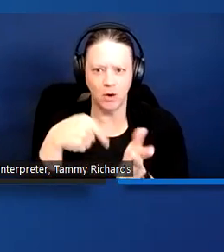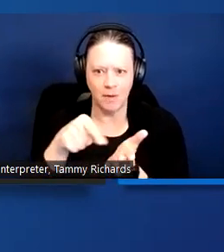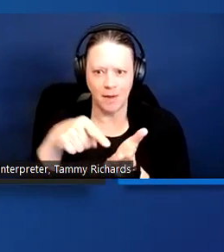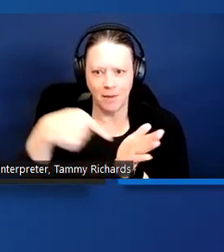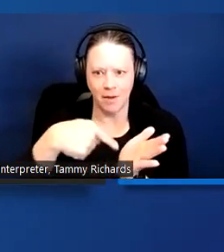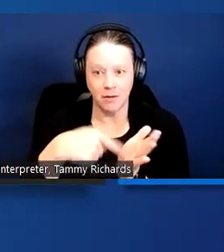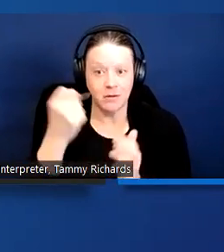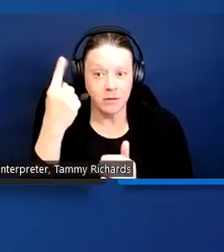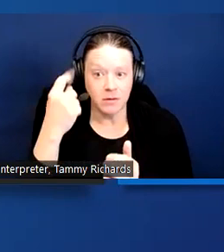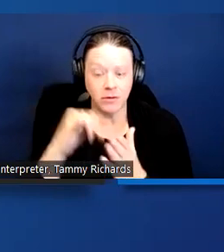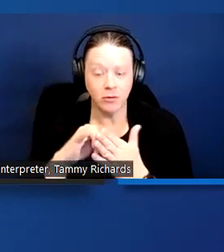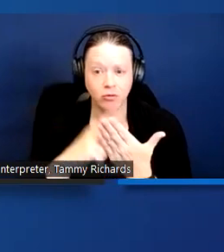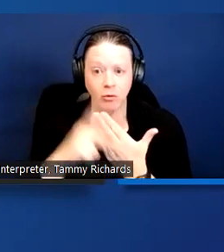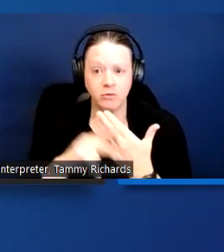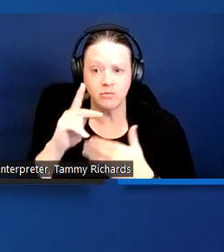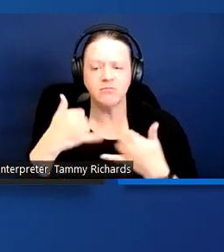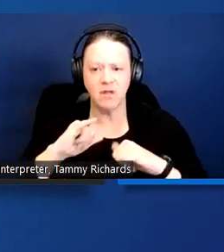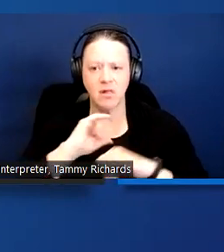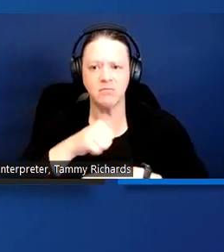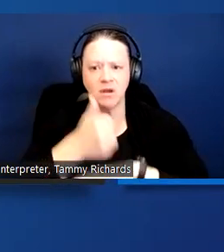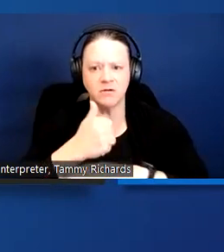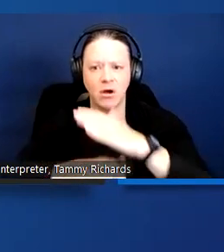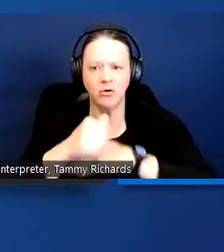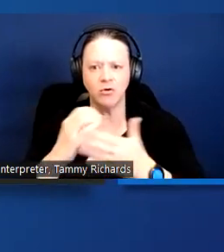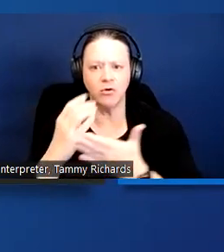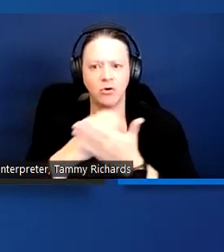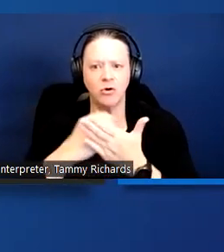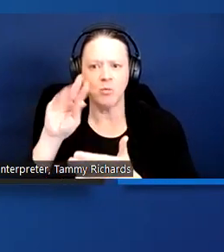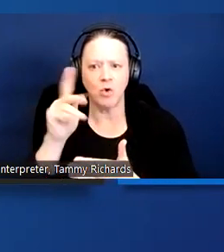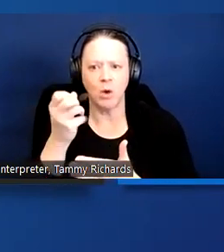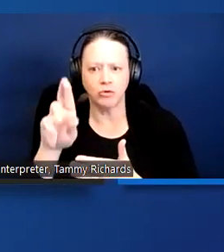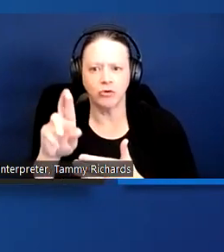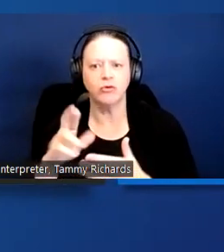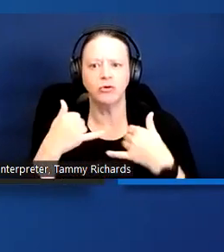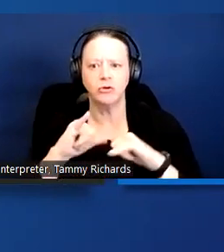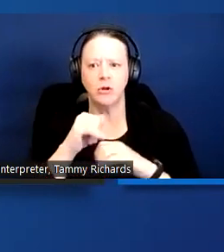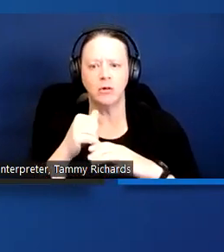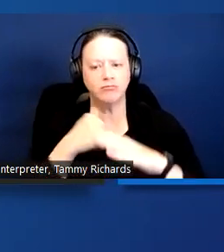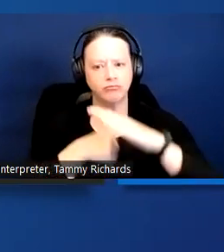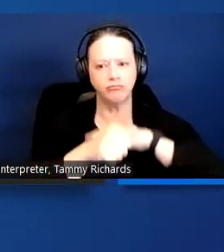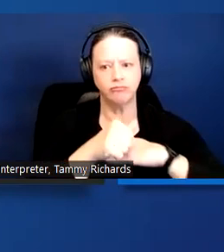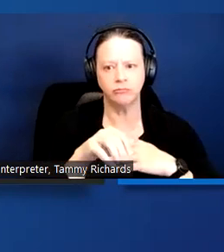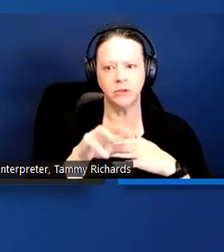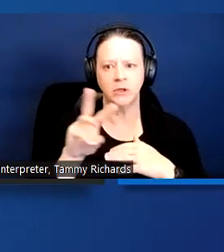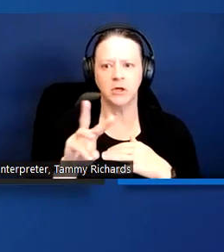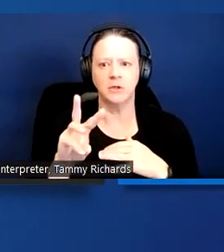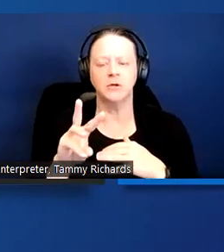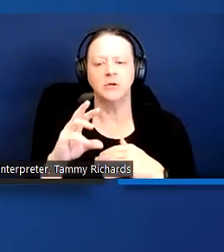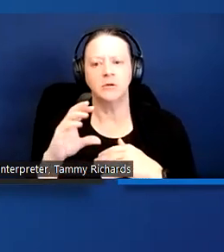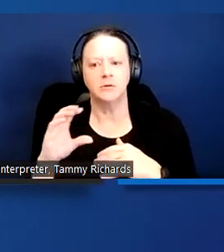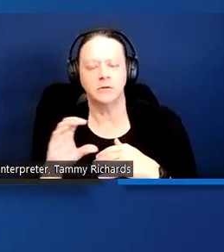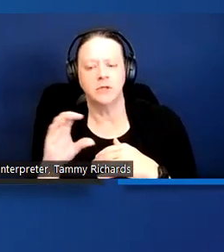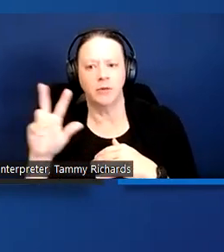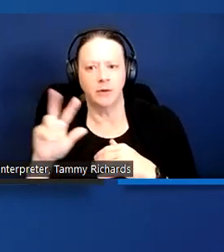your browser still fall under these guidelines and issues that we're talking about. Second,